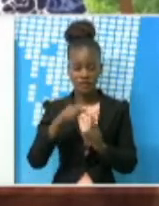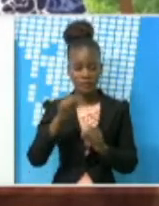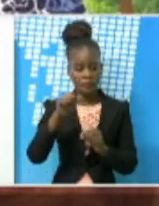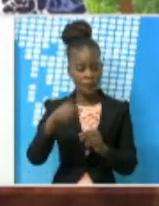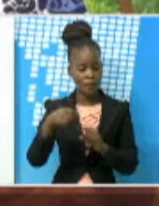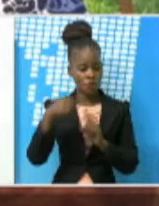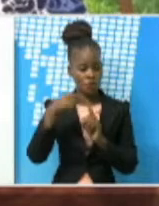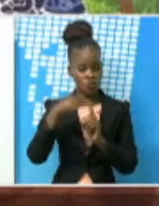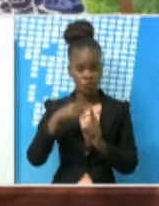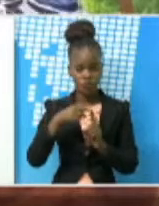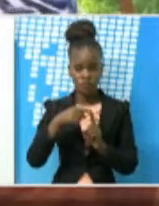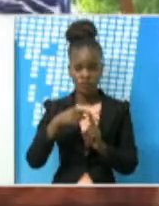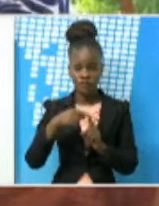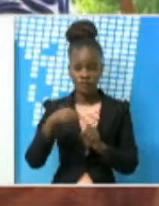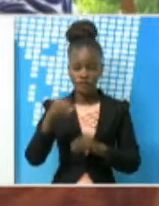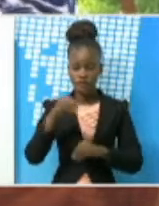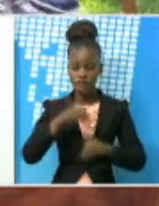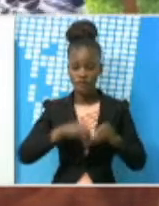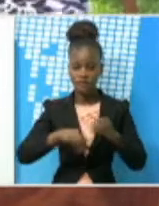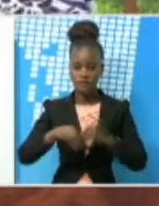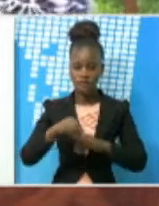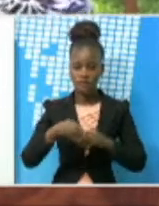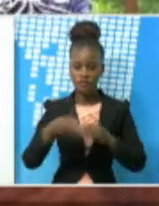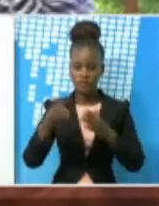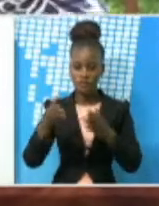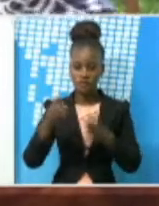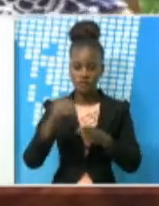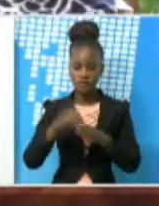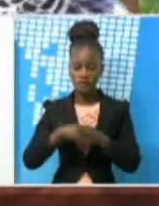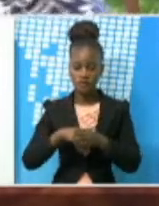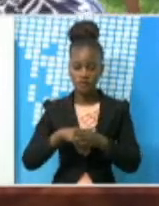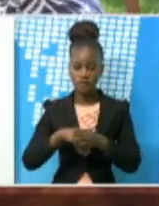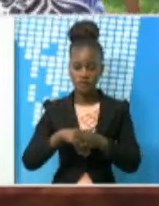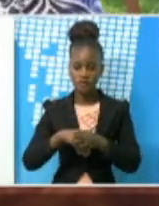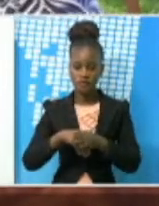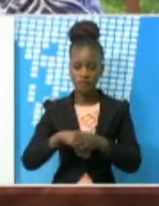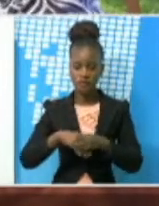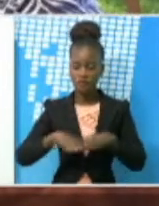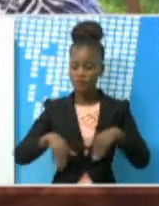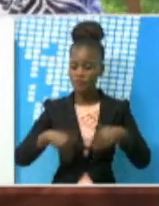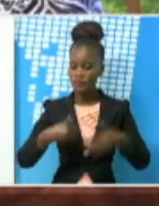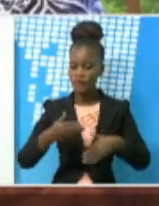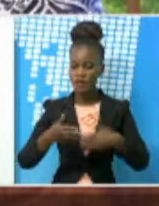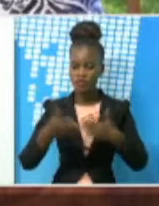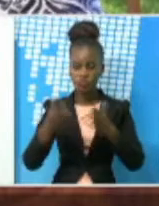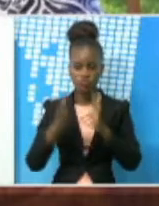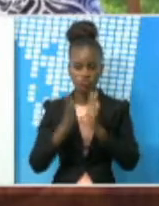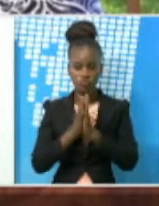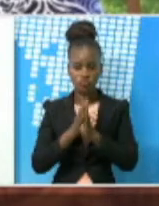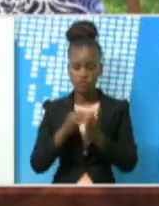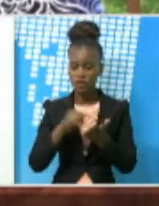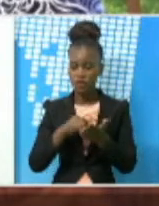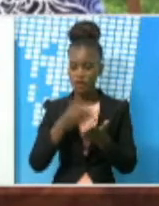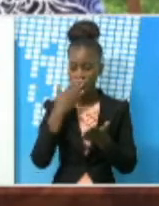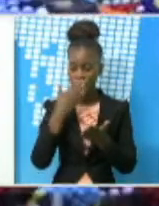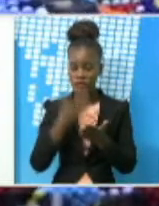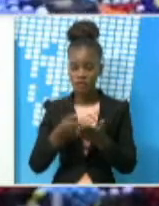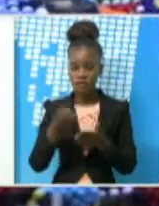to invent themselves into craft industry. It's very